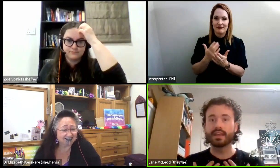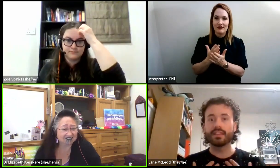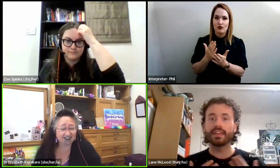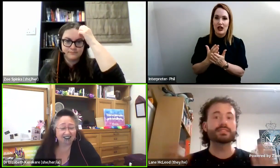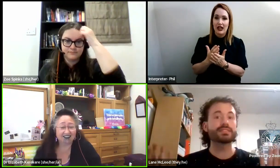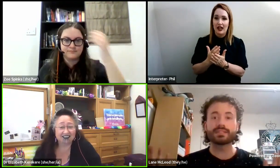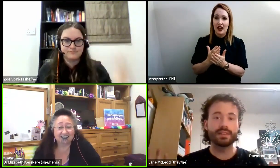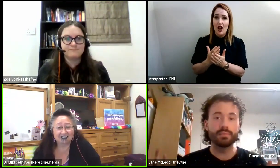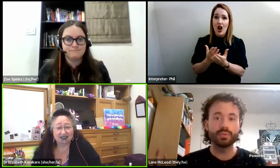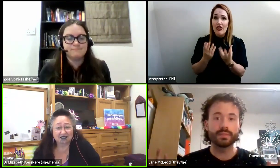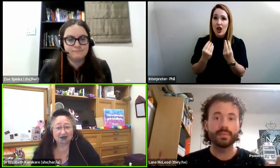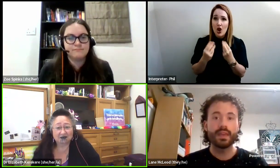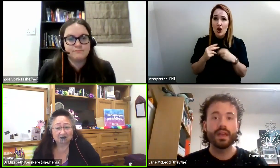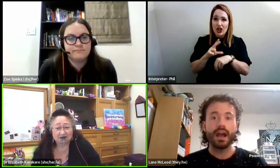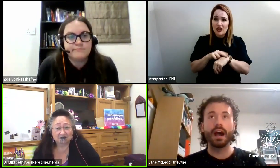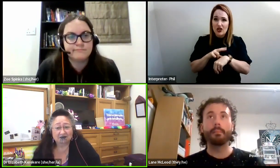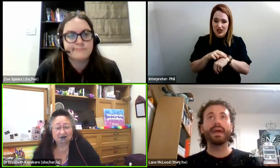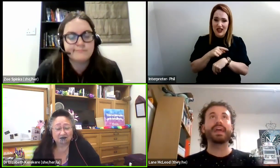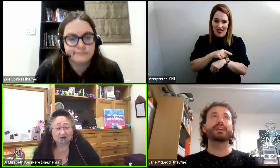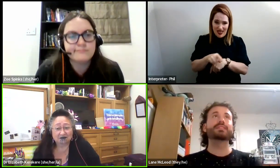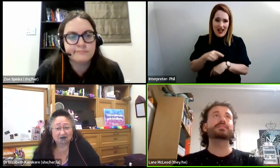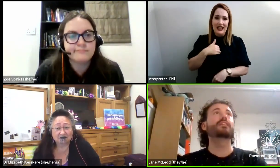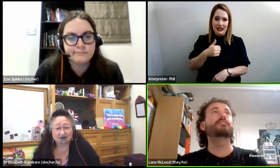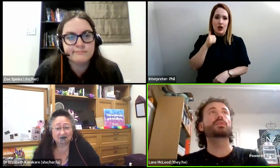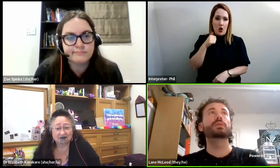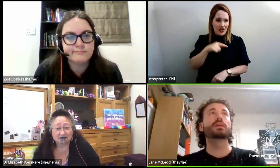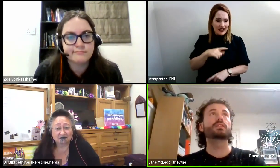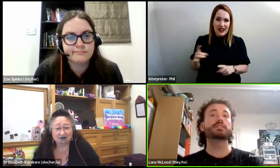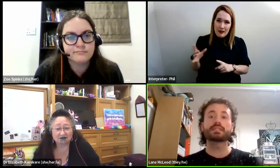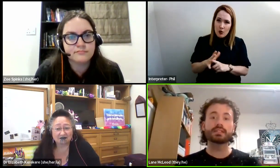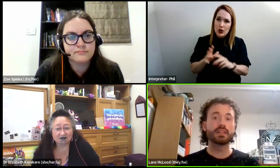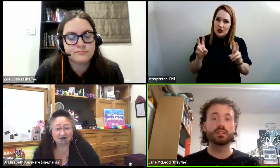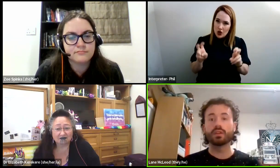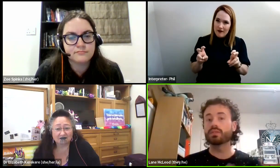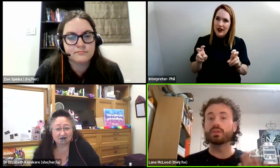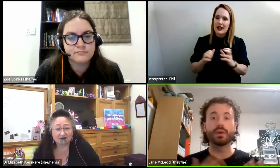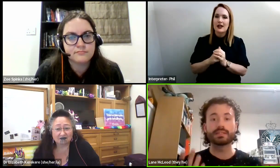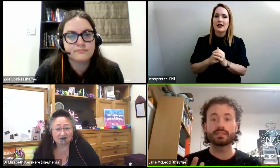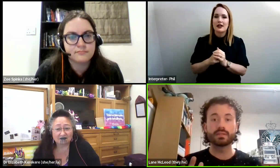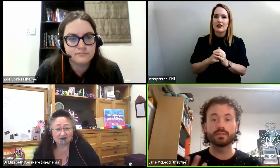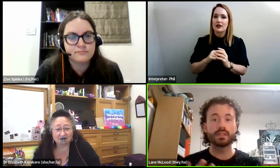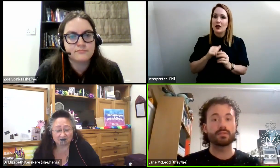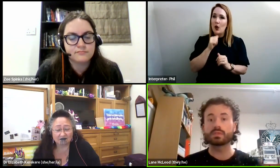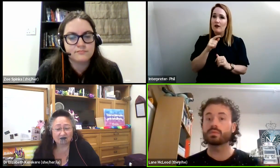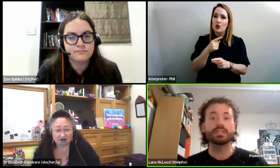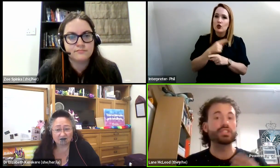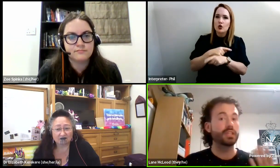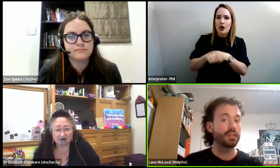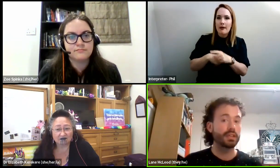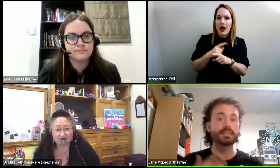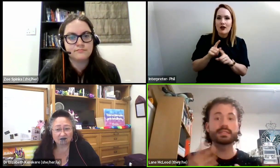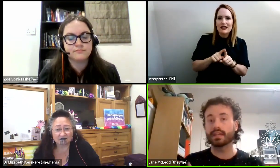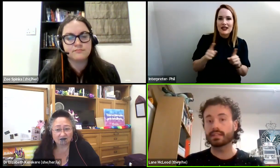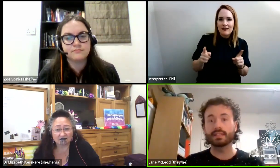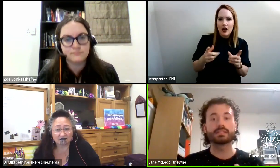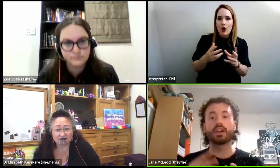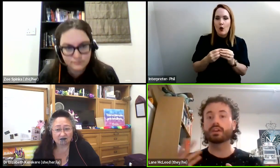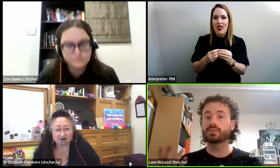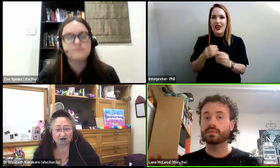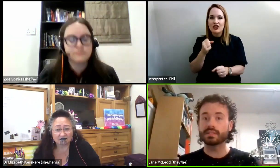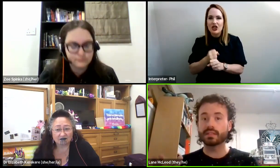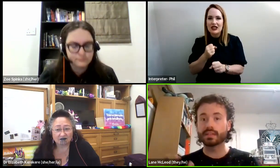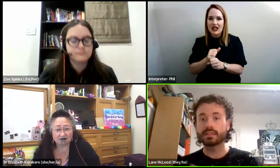doctors that this is actually important? And if you are discussing, you know, the nuances of the difference between gender and